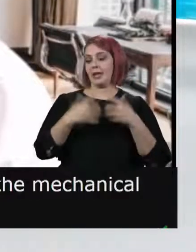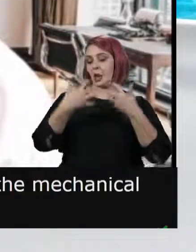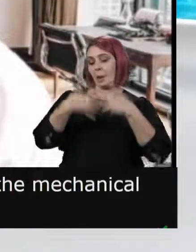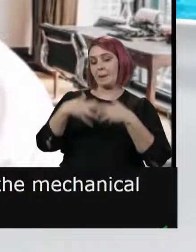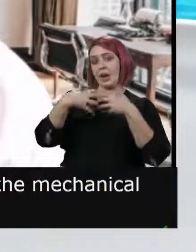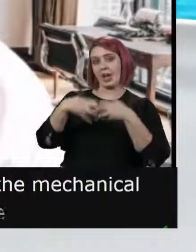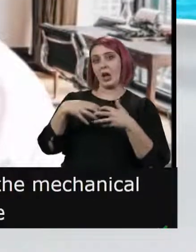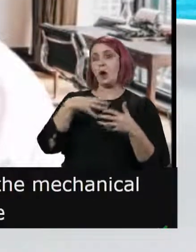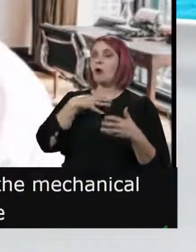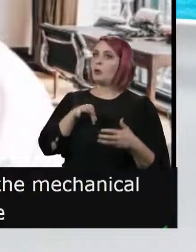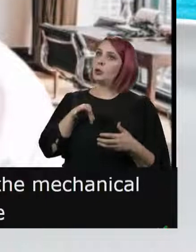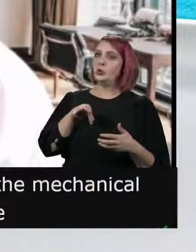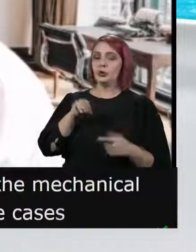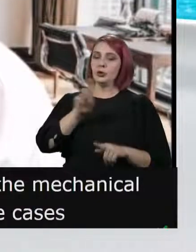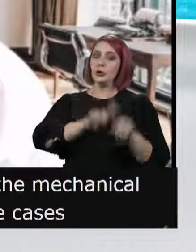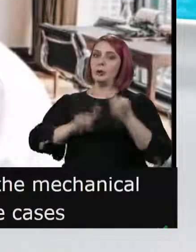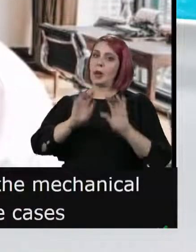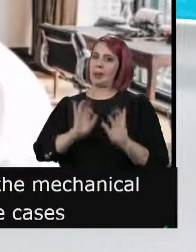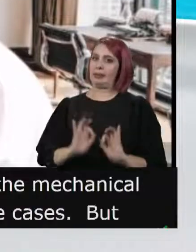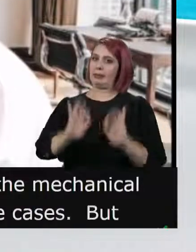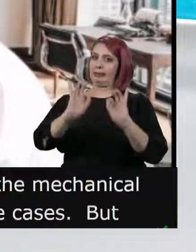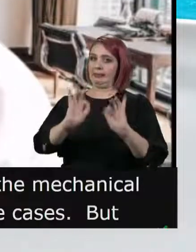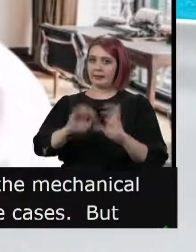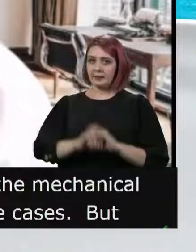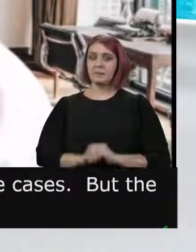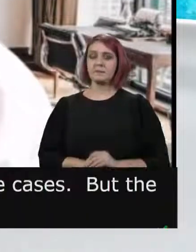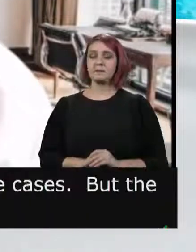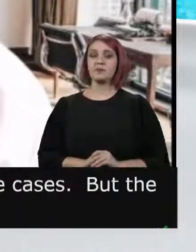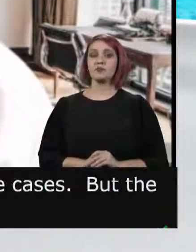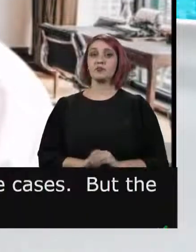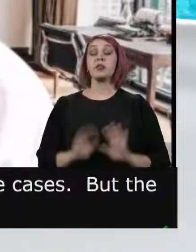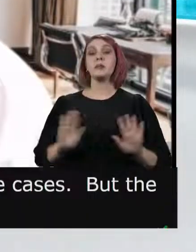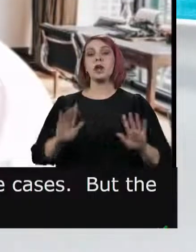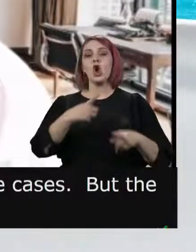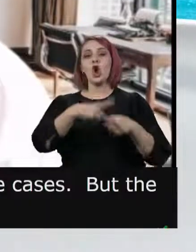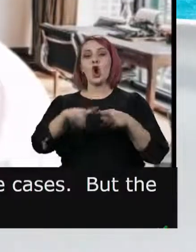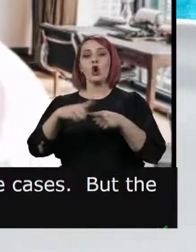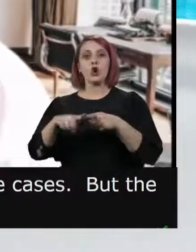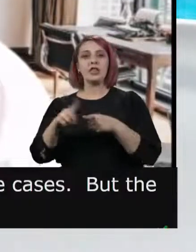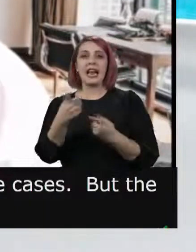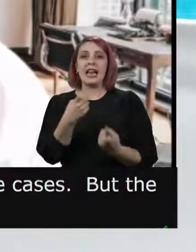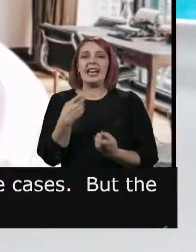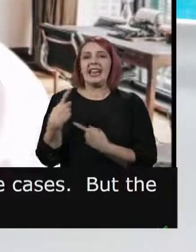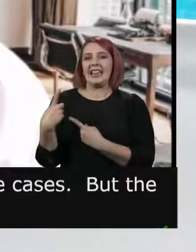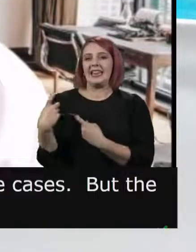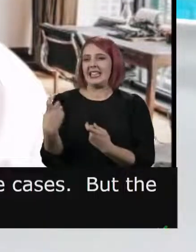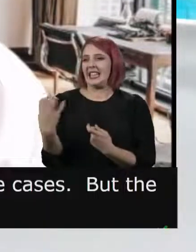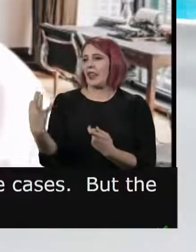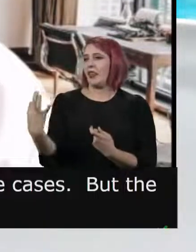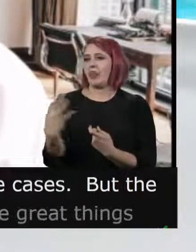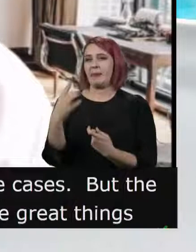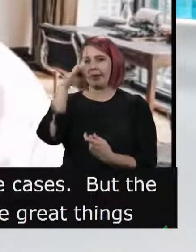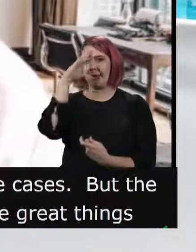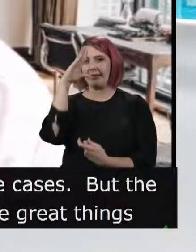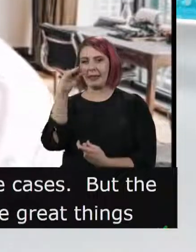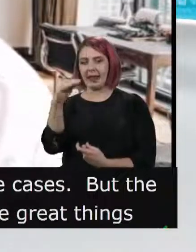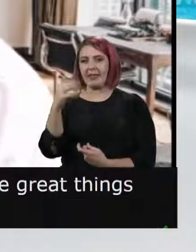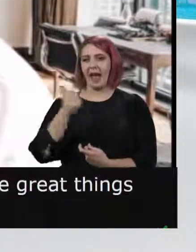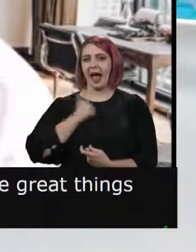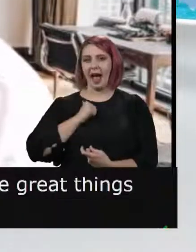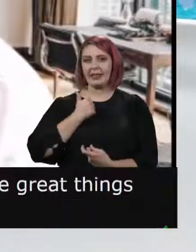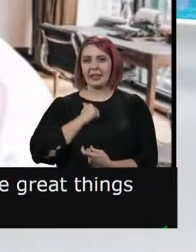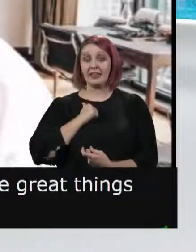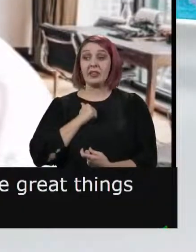But the things that involve artificial intelligence, one of the great things about those technologies is that they are so